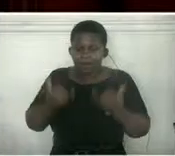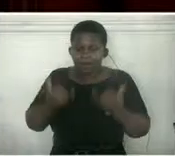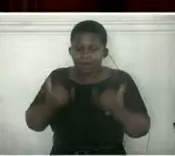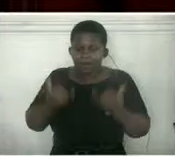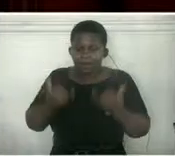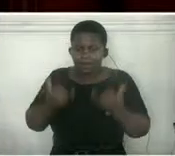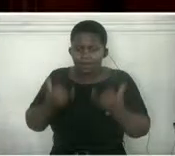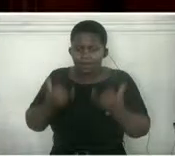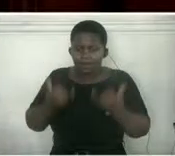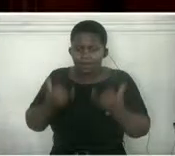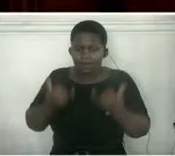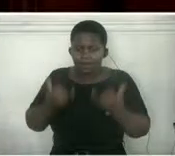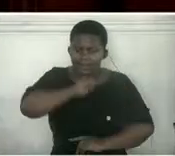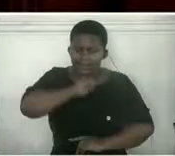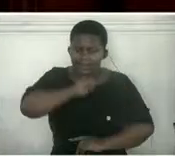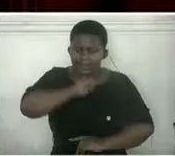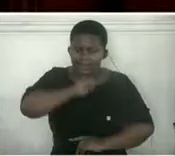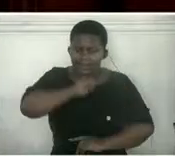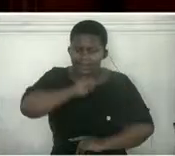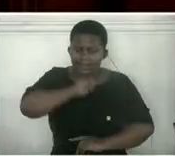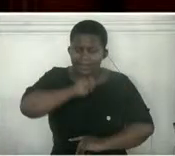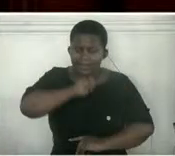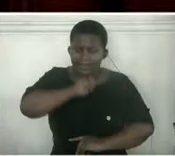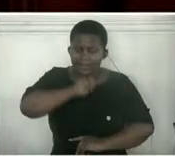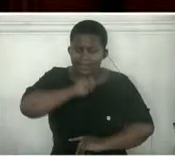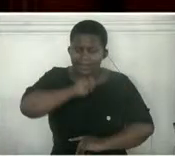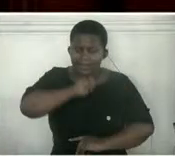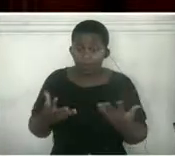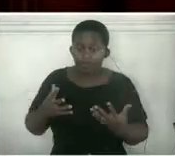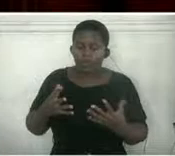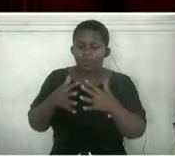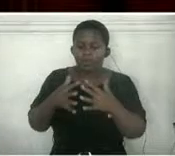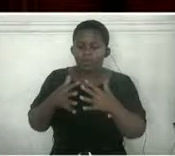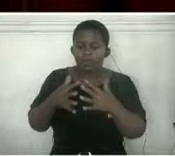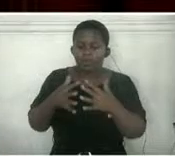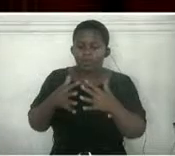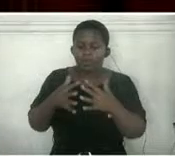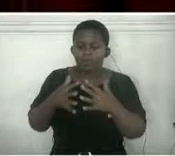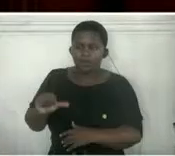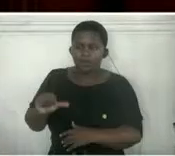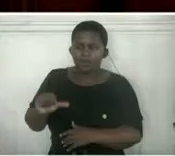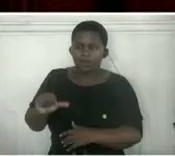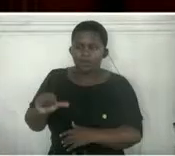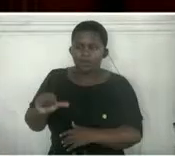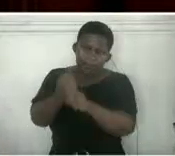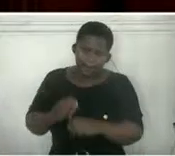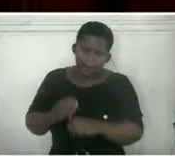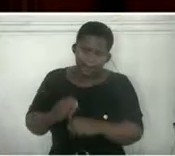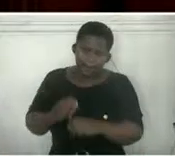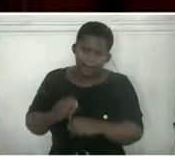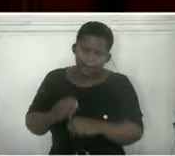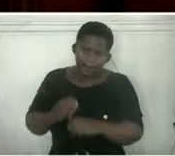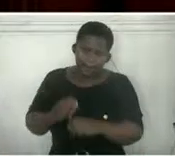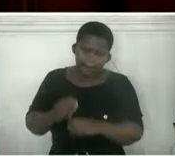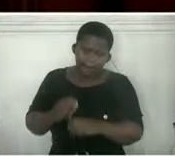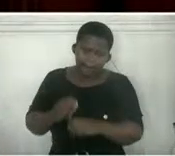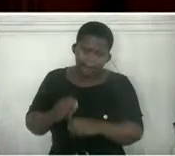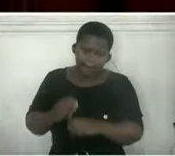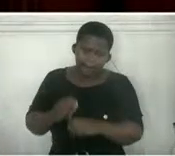KwaZulu-Natal in South Africa in Los Angeles in United States of America. The same